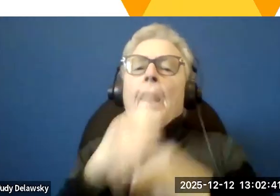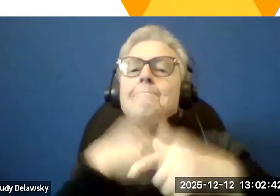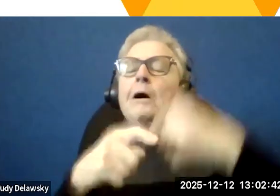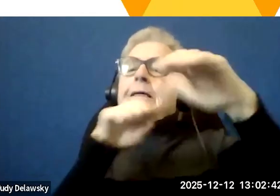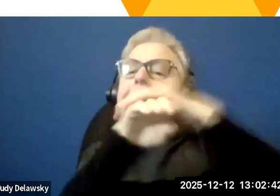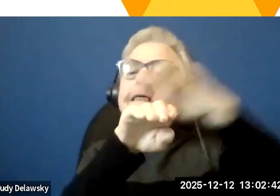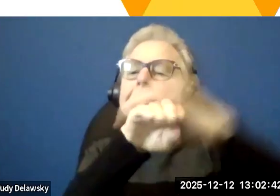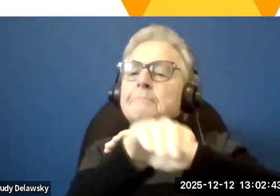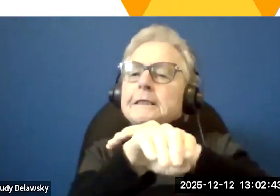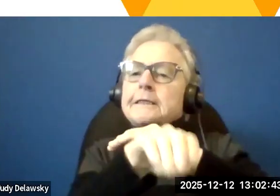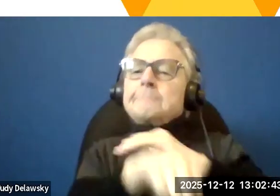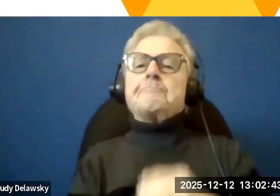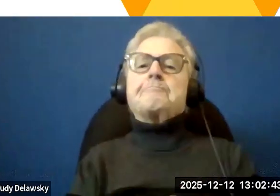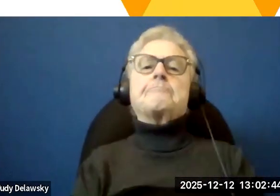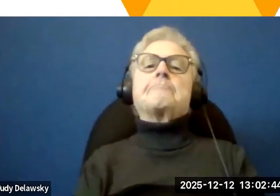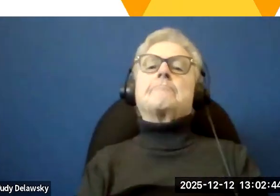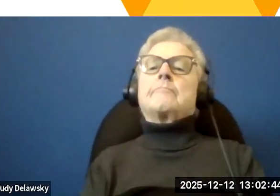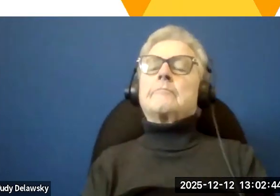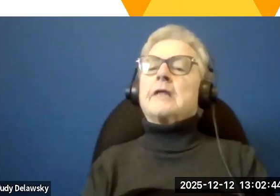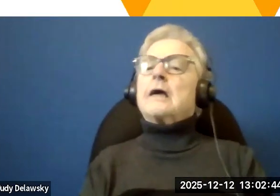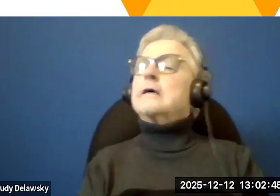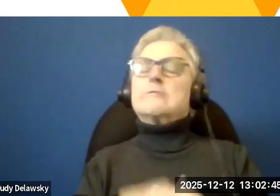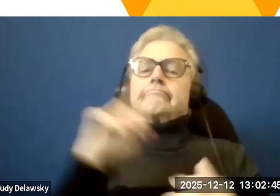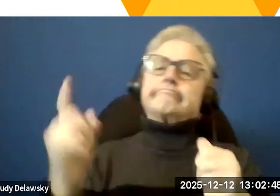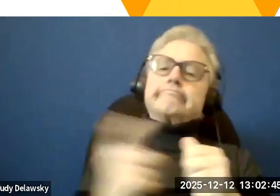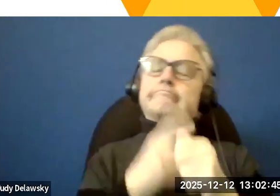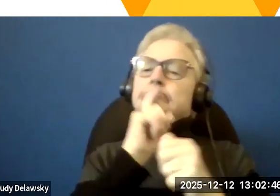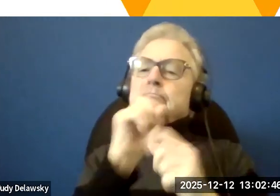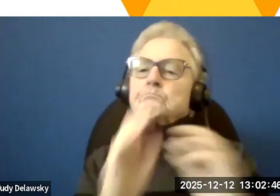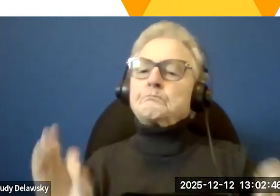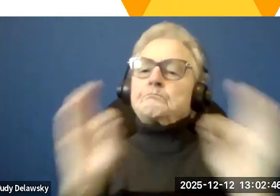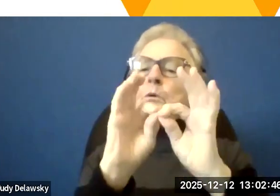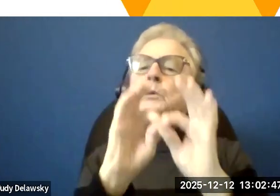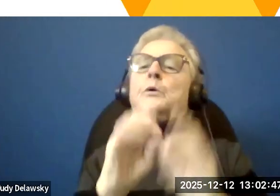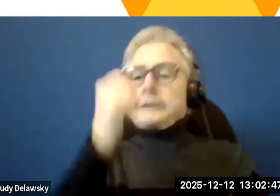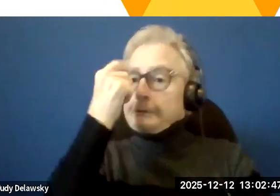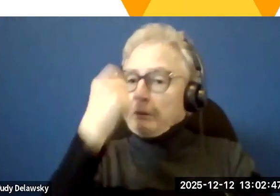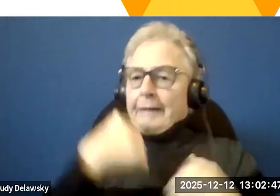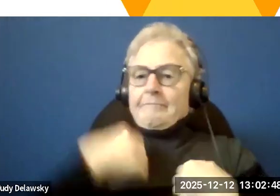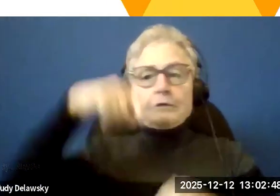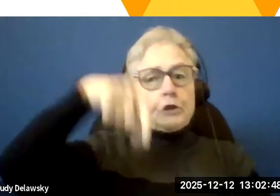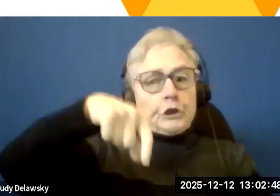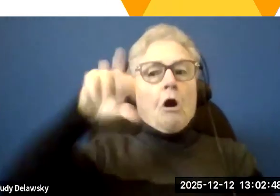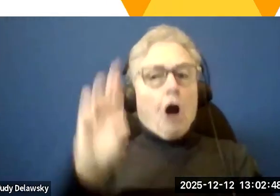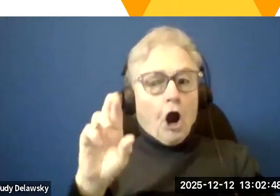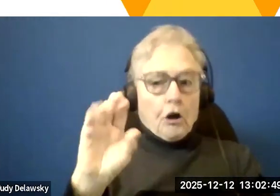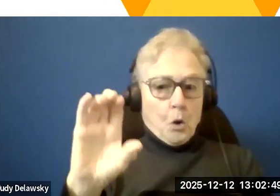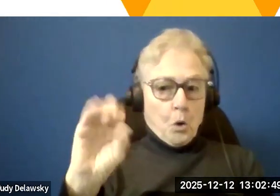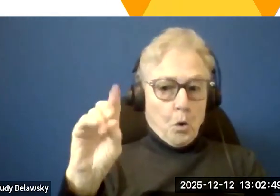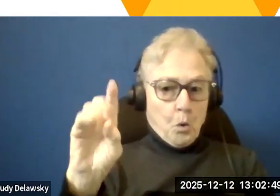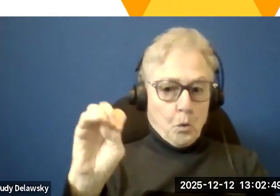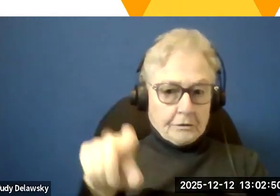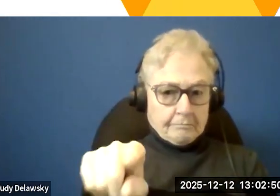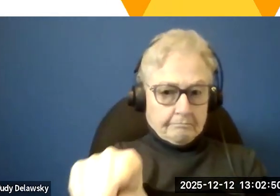this webinar. First and foremost, again, we have the QR code for the presentation on the screen. It